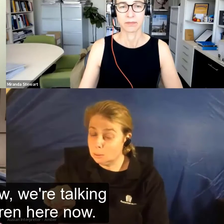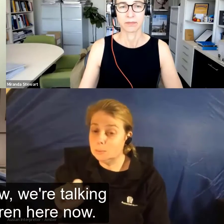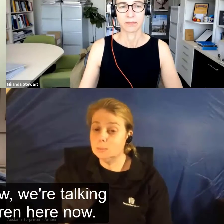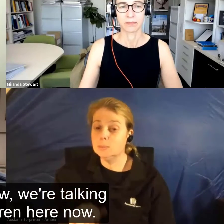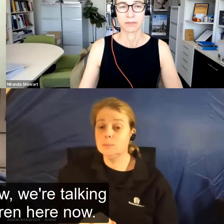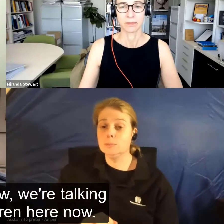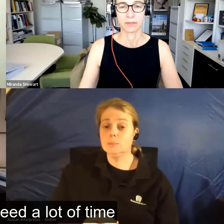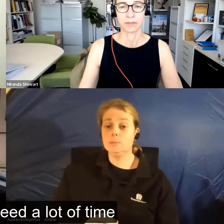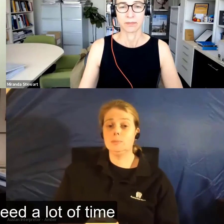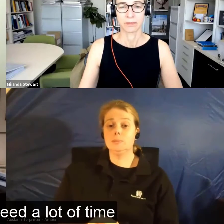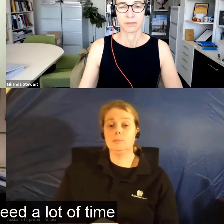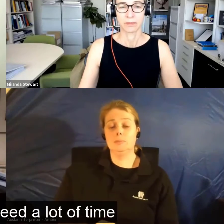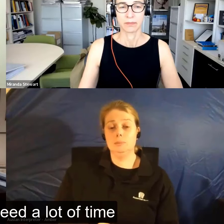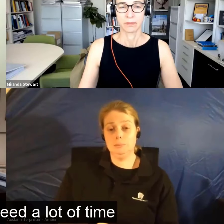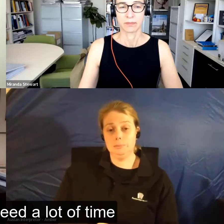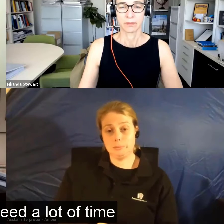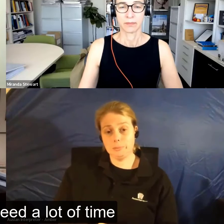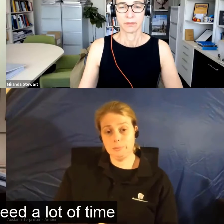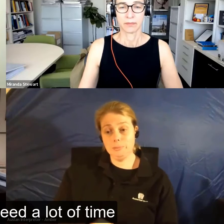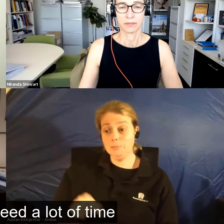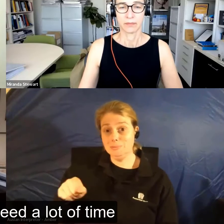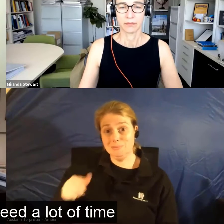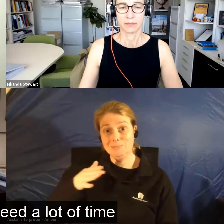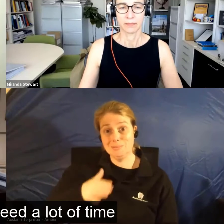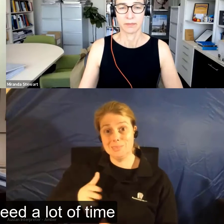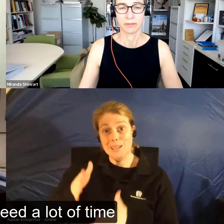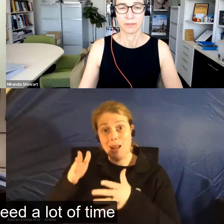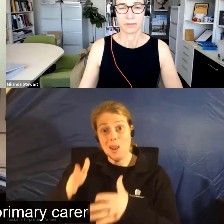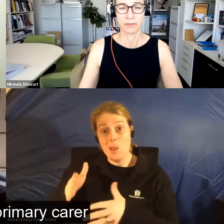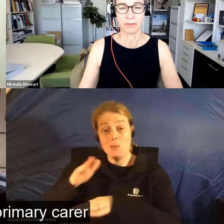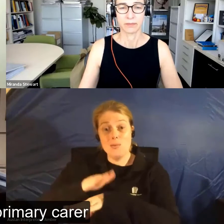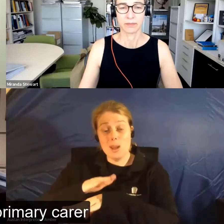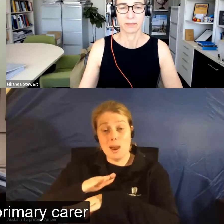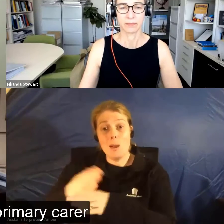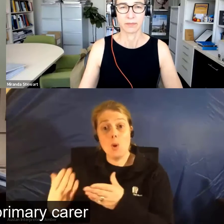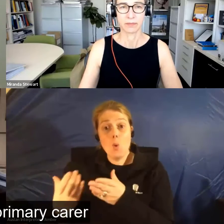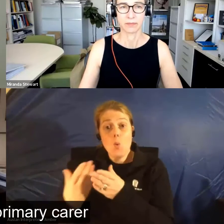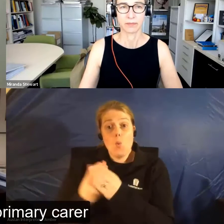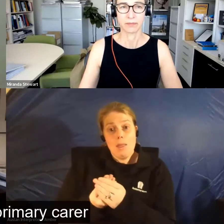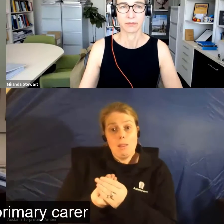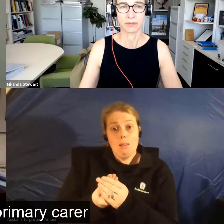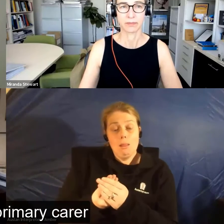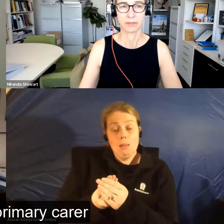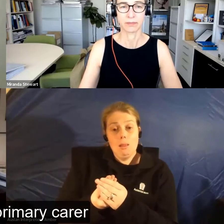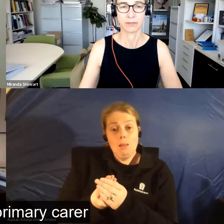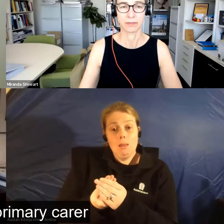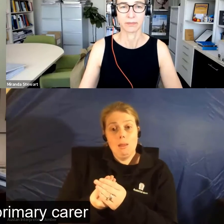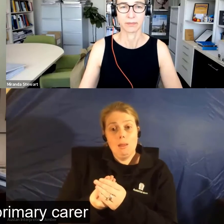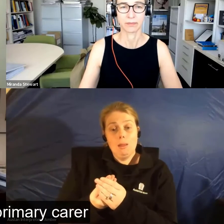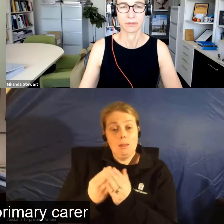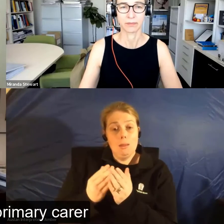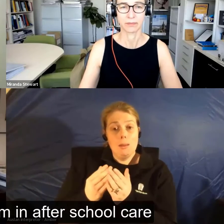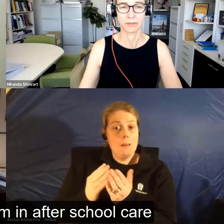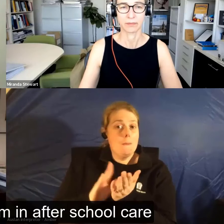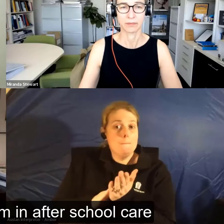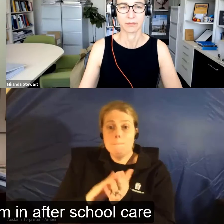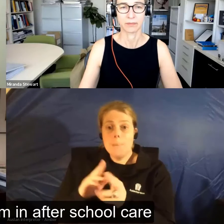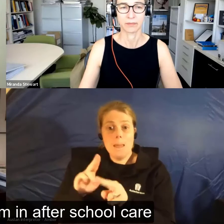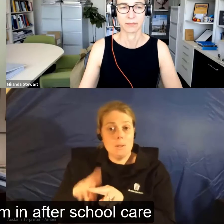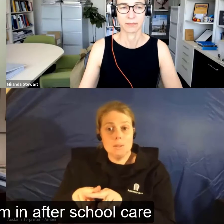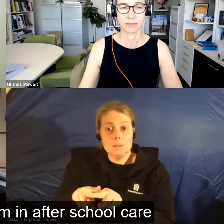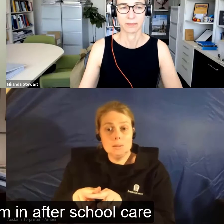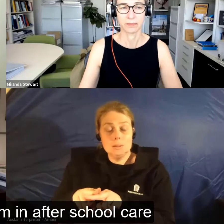young children here now. I mean, they need a lot of time with their primary carer